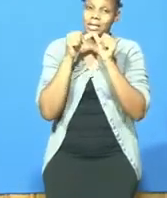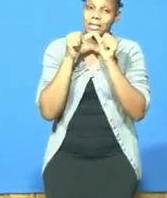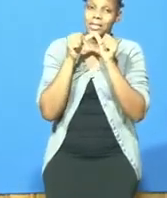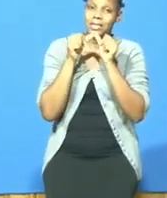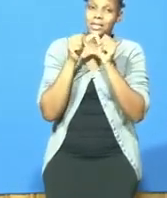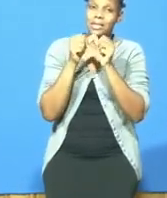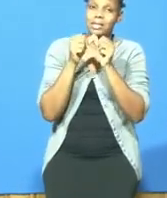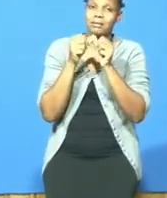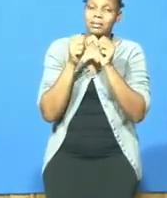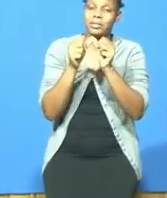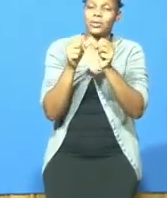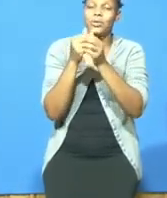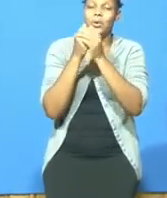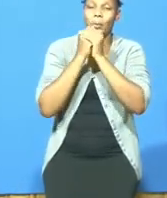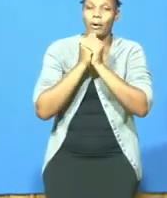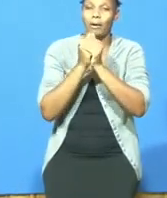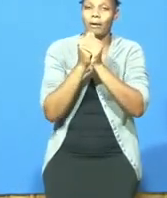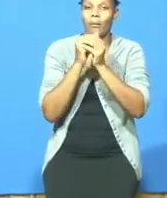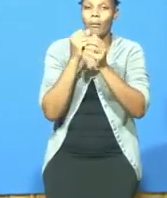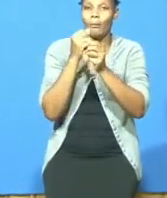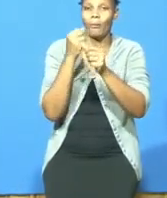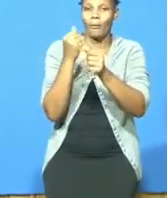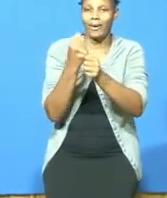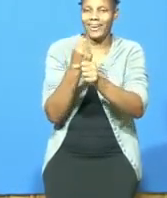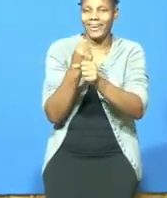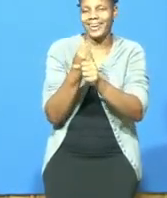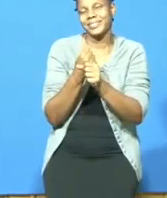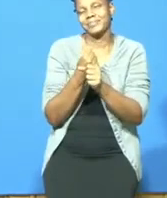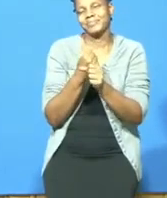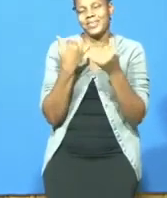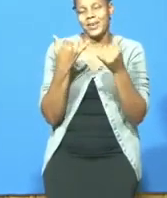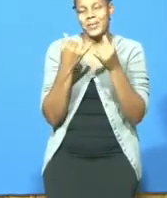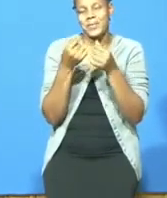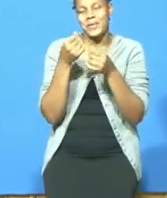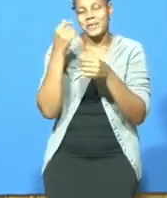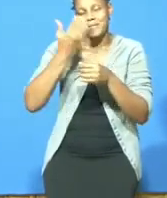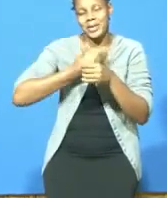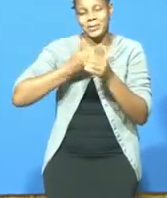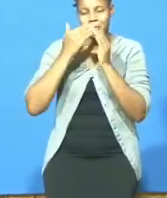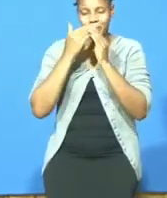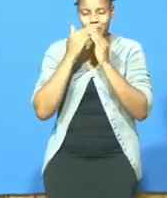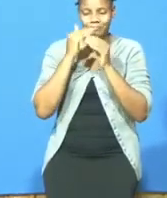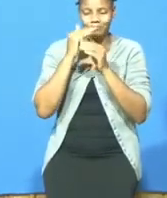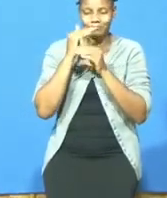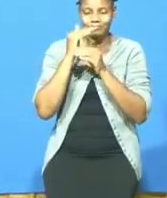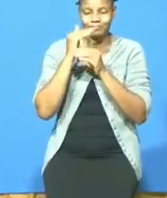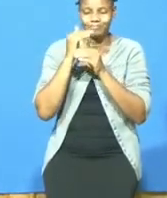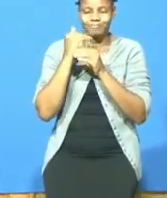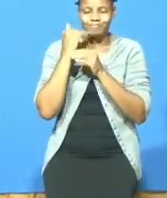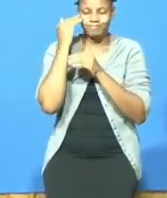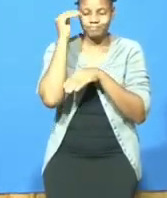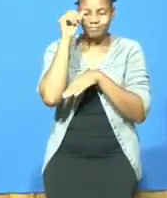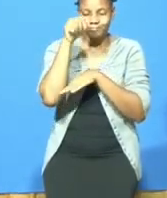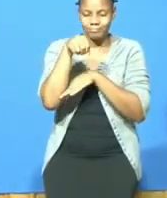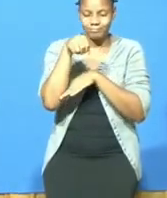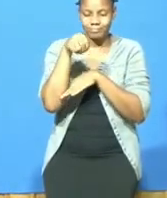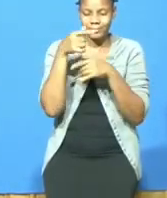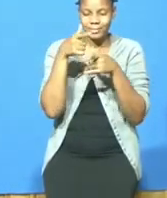of mankind. Now, I invite you at this time to bow your heads with me as we pray together.